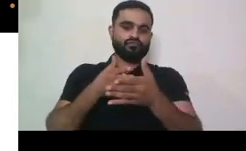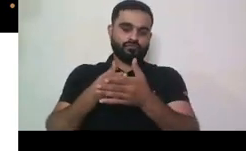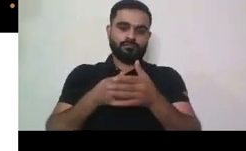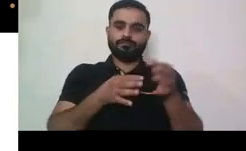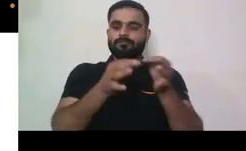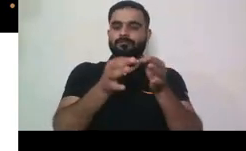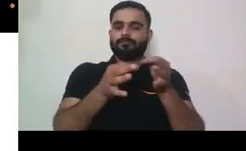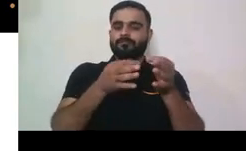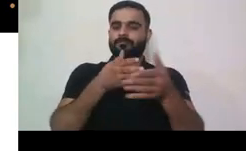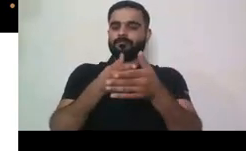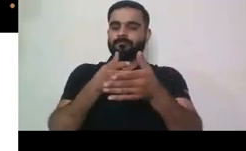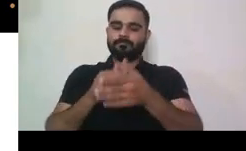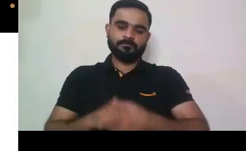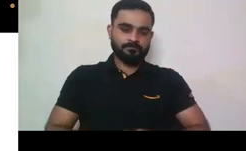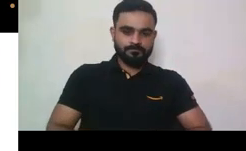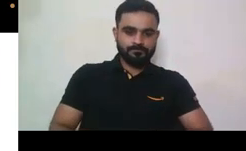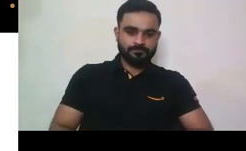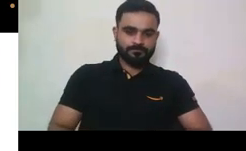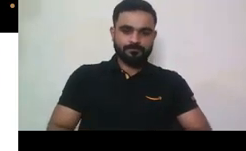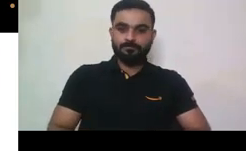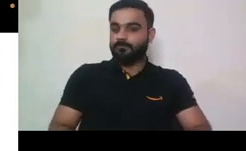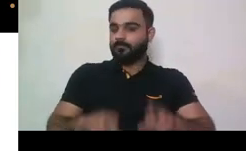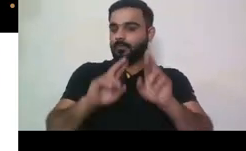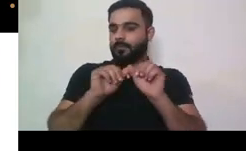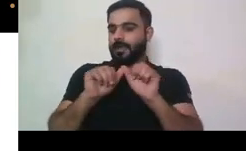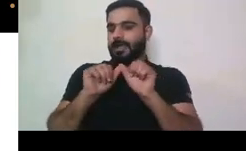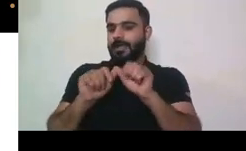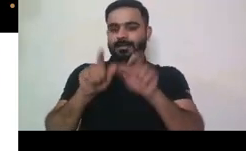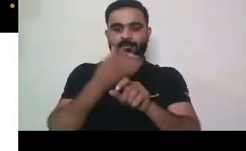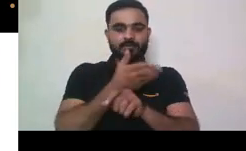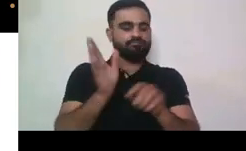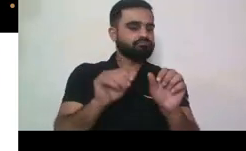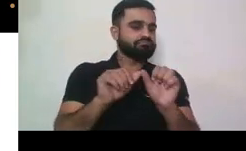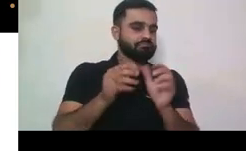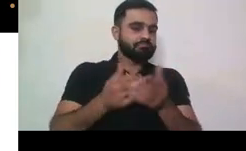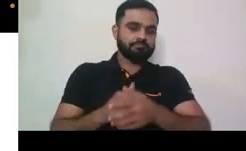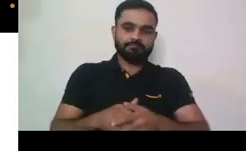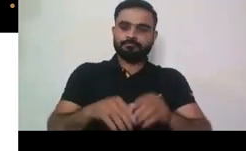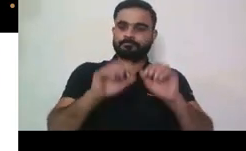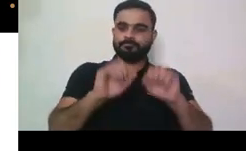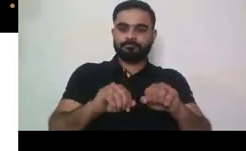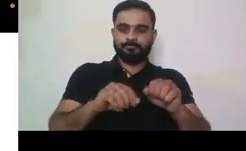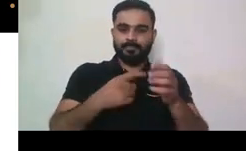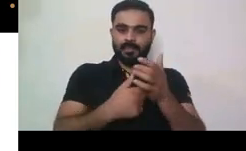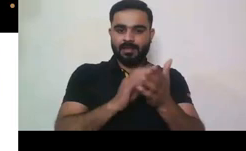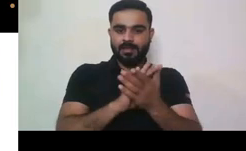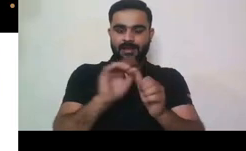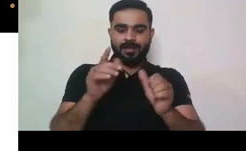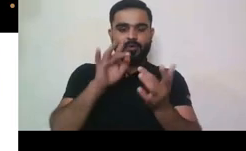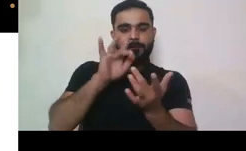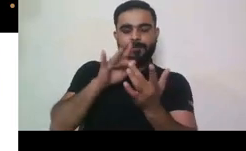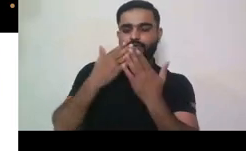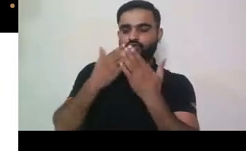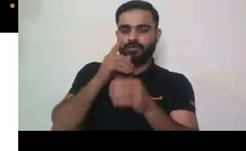you the challenges, expecting some answers from you. Yeah, Rahul, a middle school English